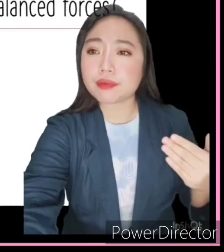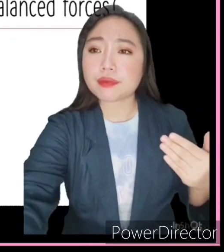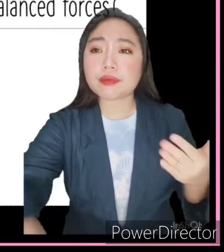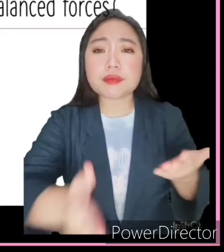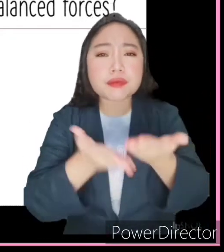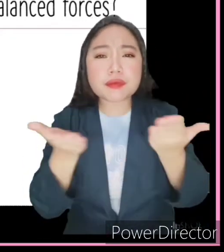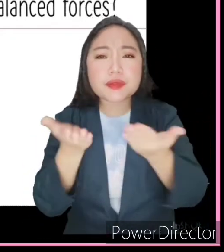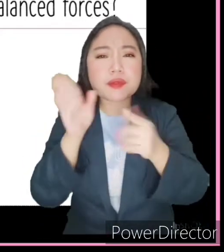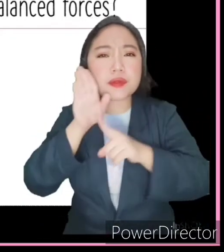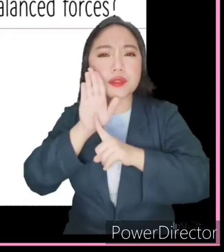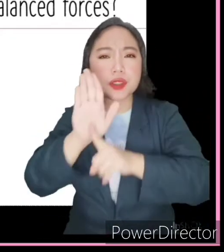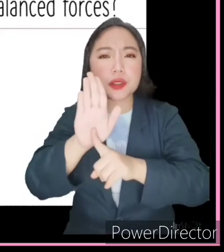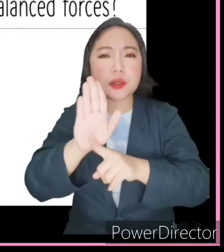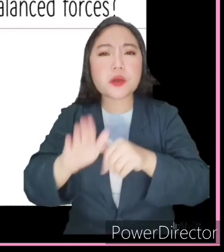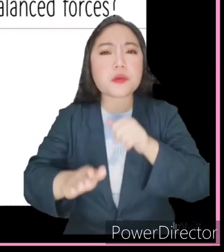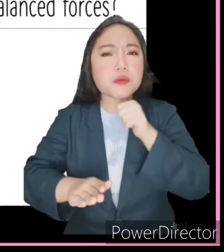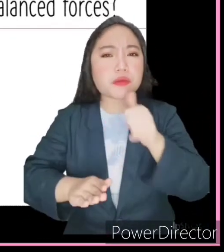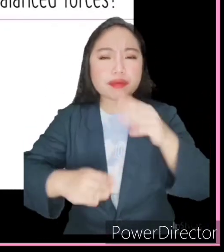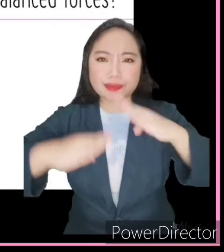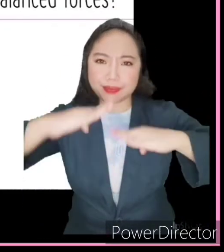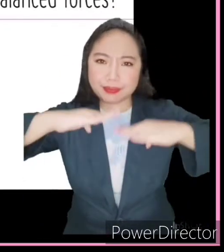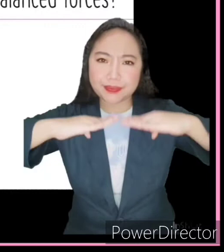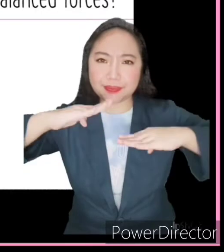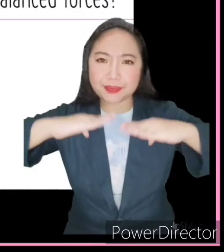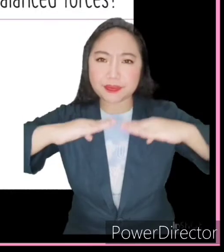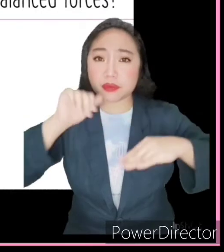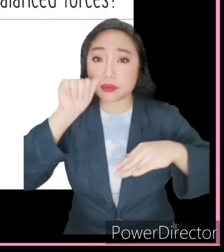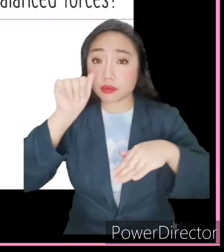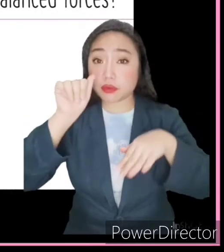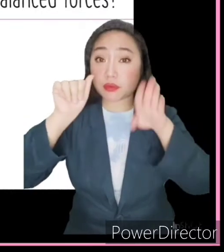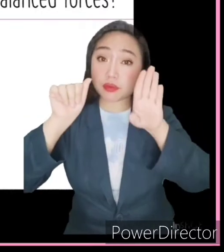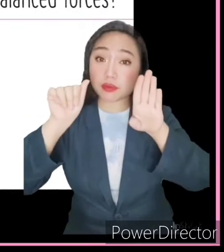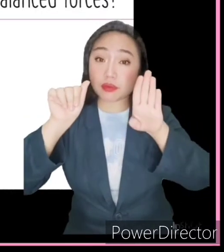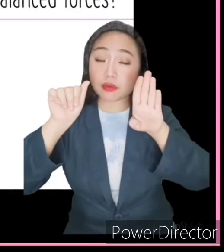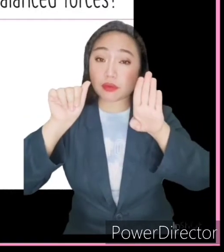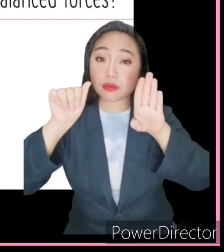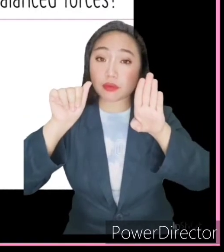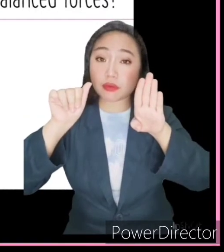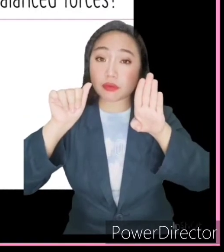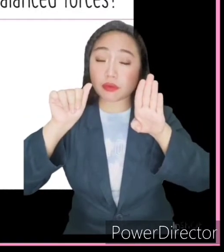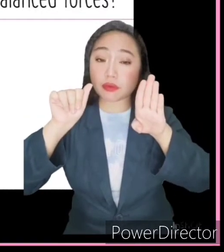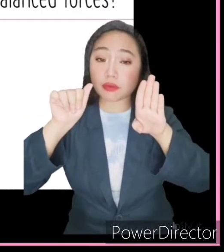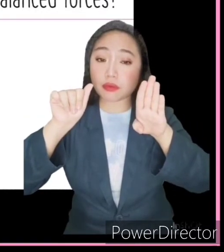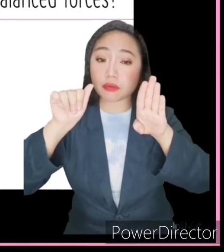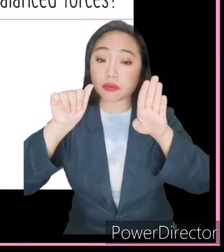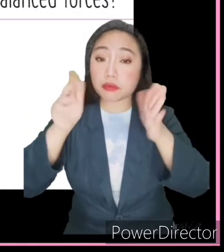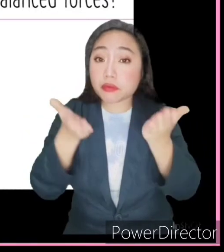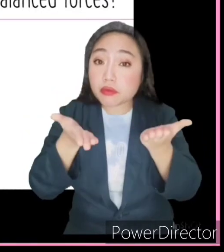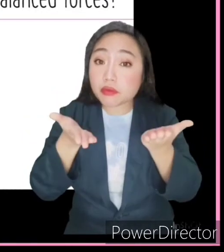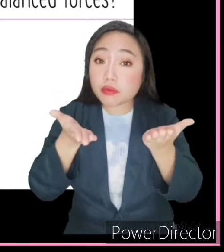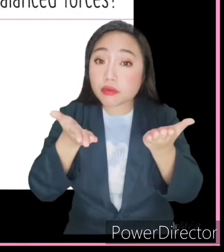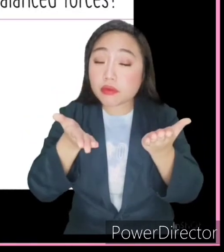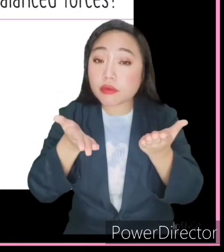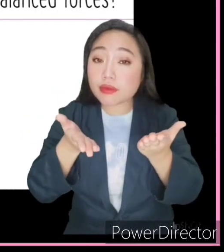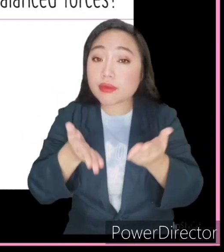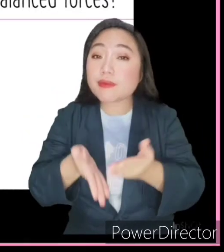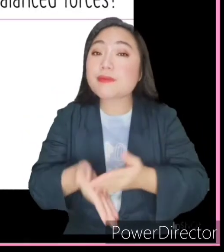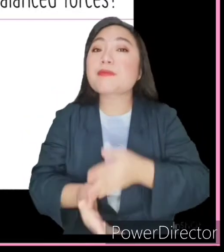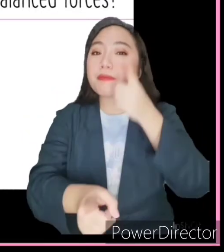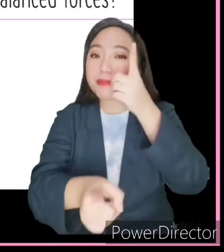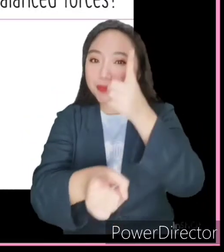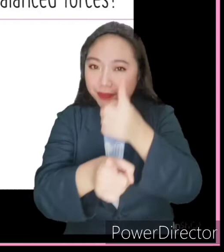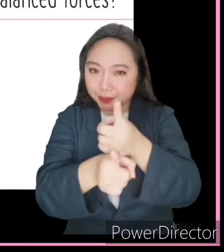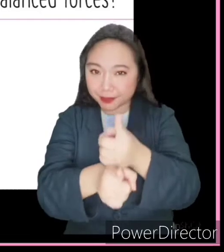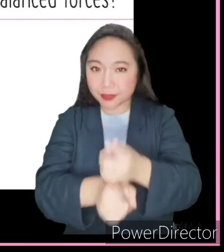which picture shows A or B? Okay? Pick unbalanced forces.